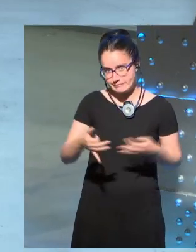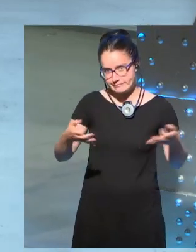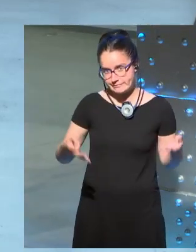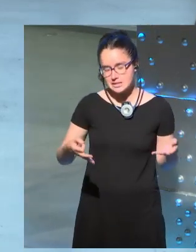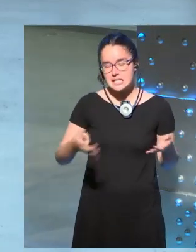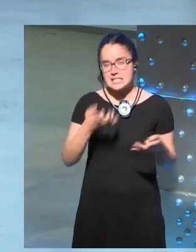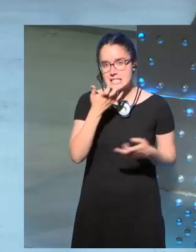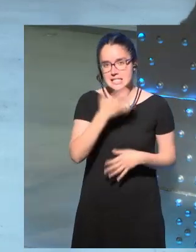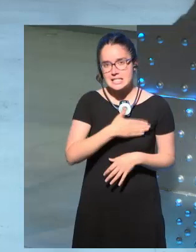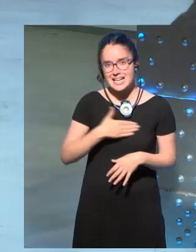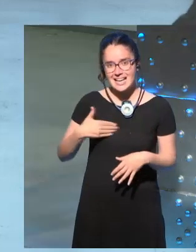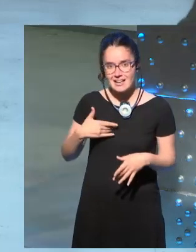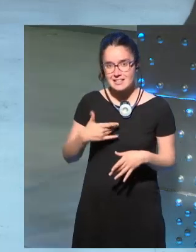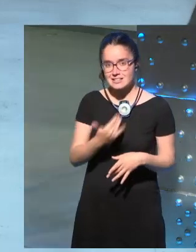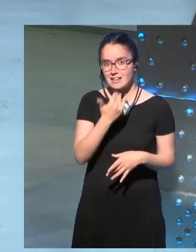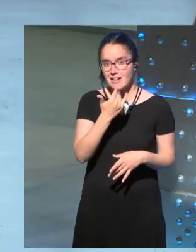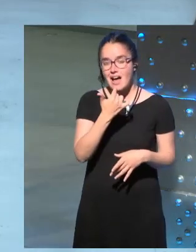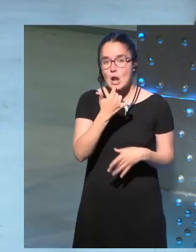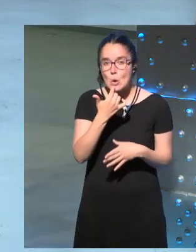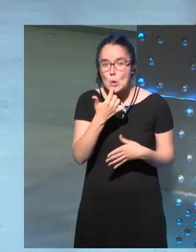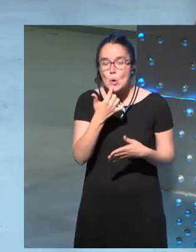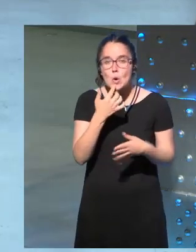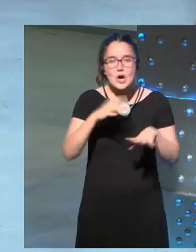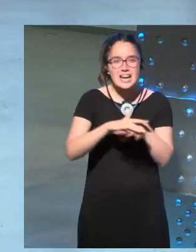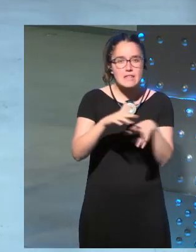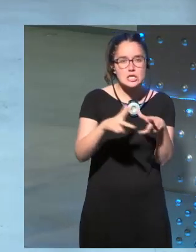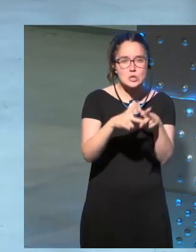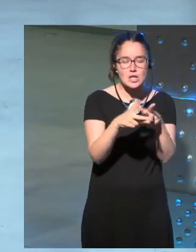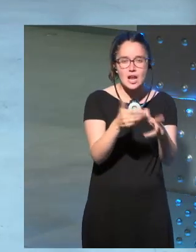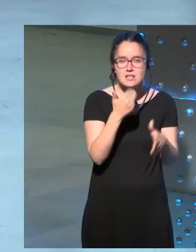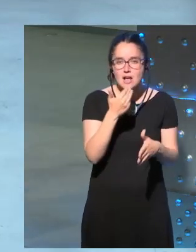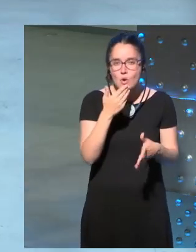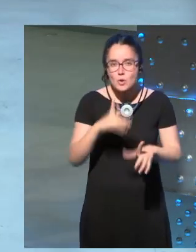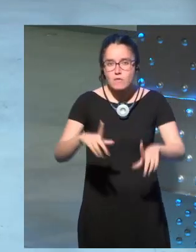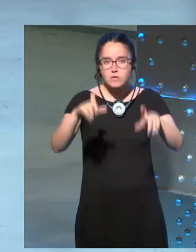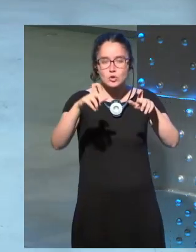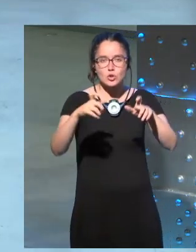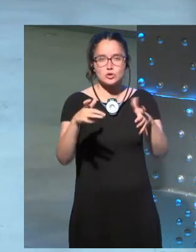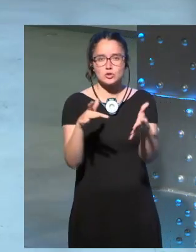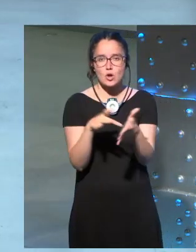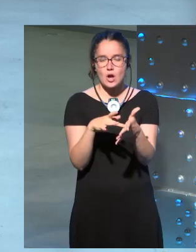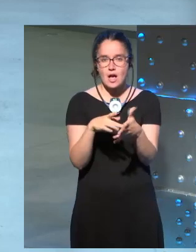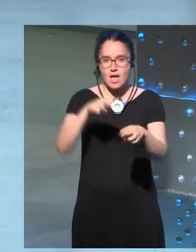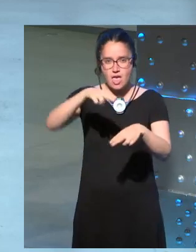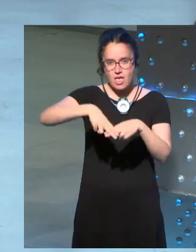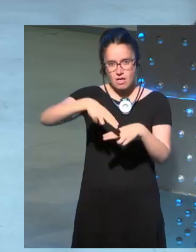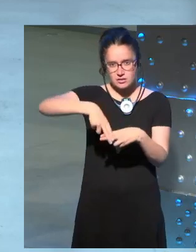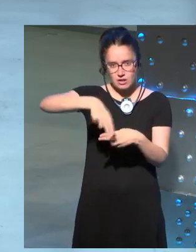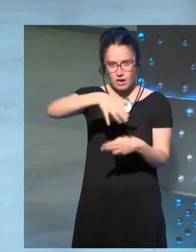ring at the worst moment. So, well, if you want to mention anything about the speech in social media, etc.,